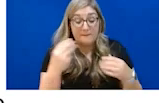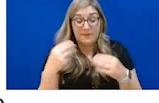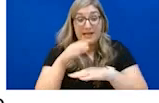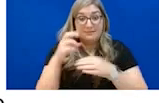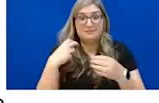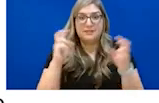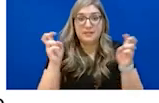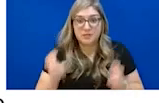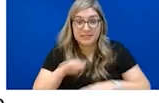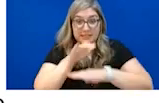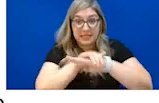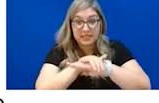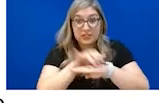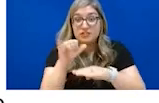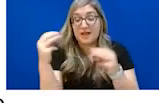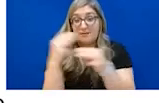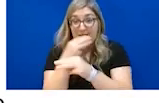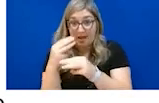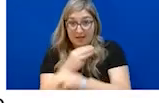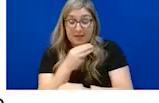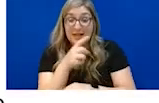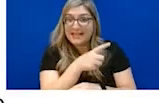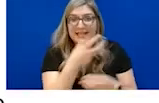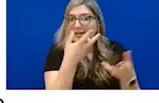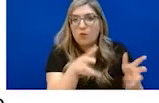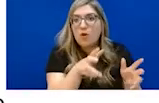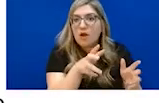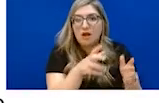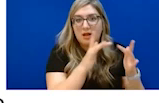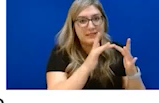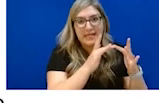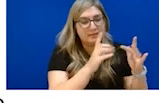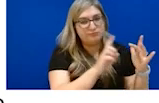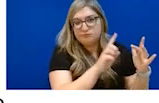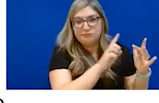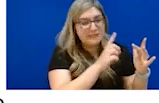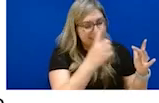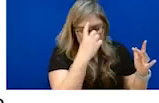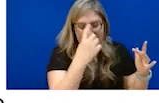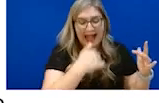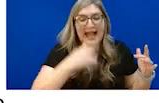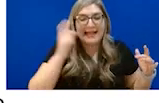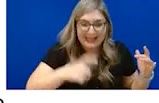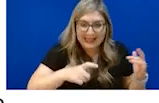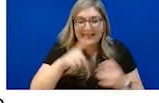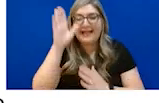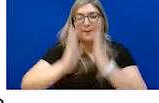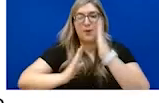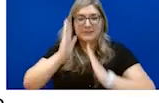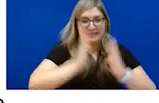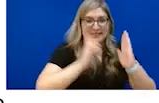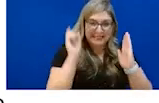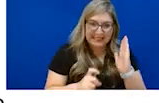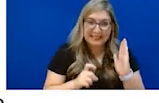and engage with that material. So he did just that when we came fully back, and he got A's in both of those